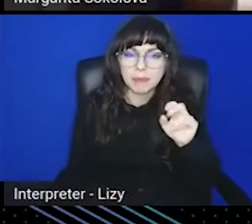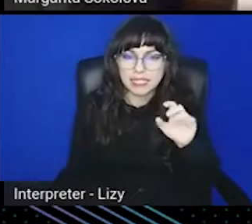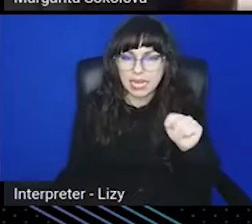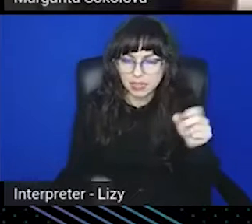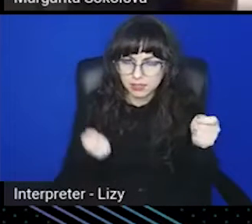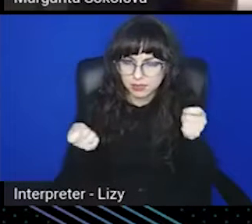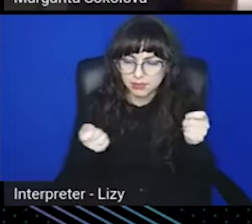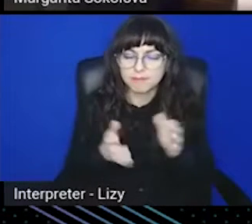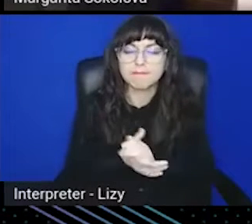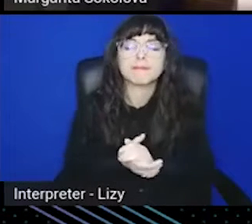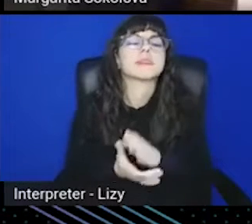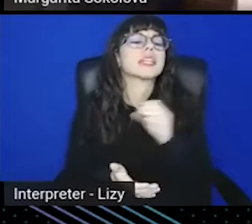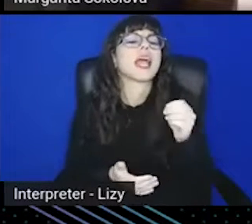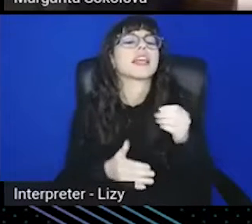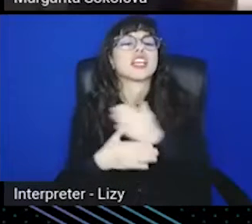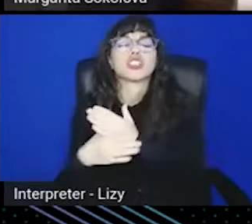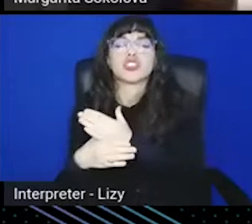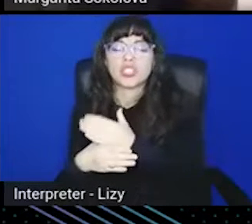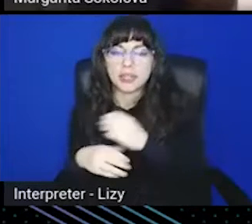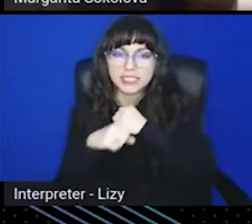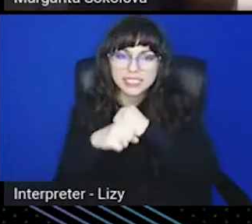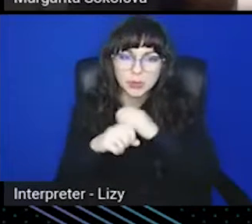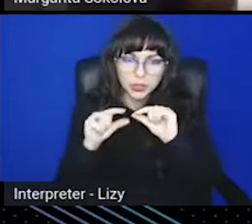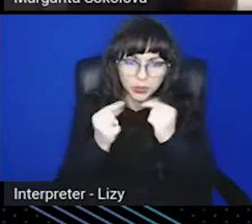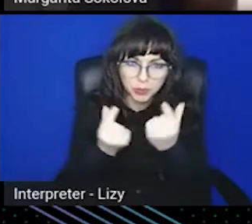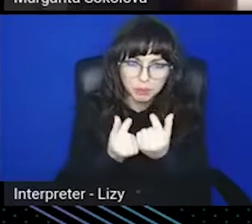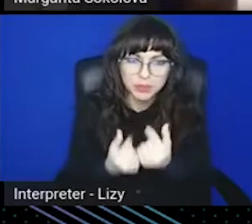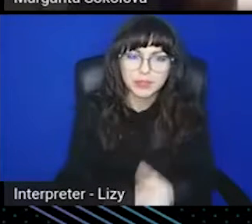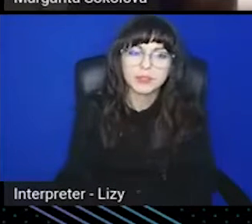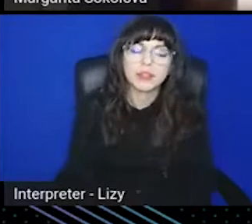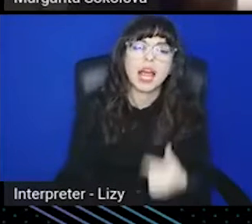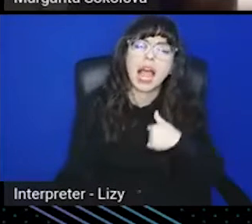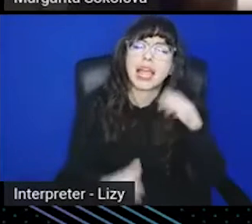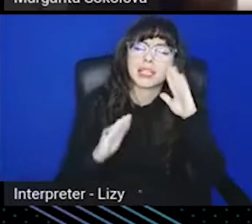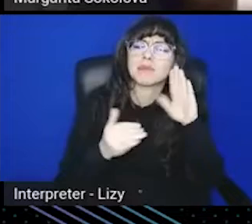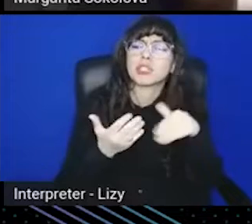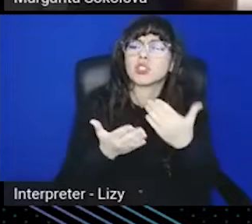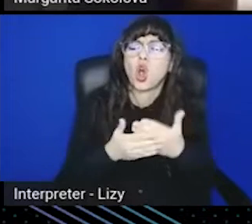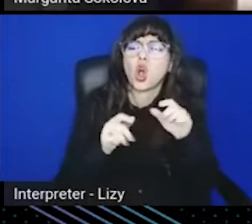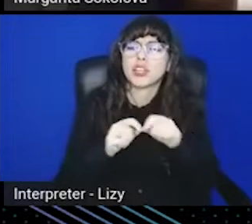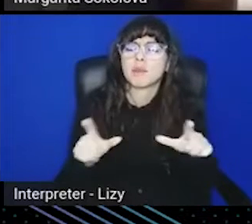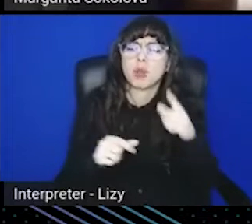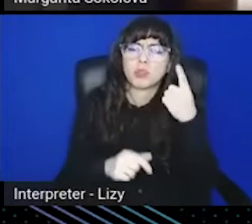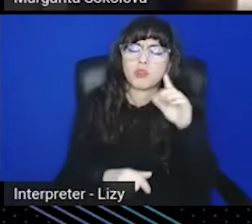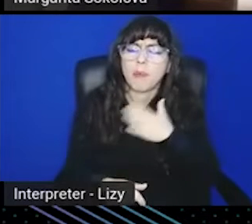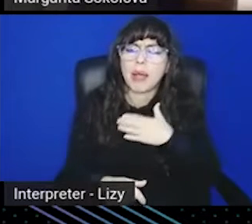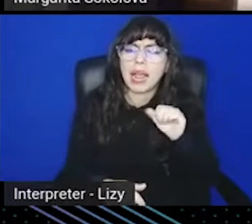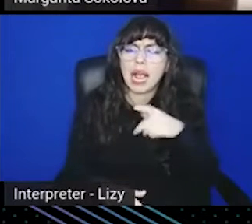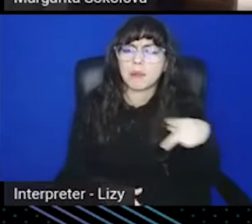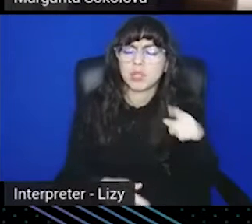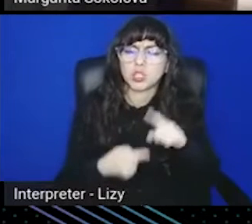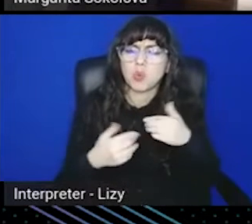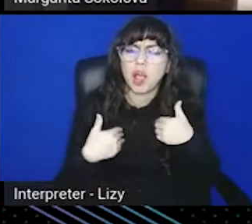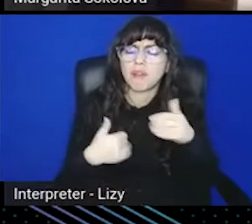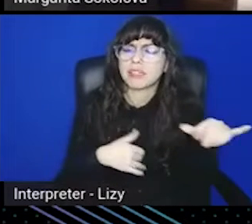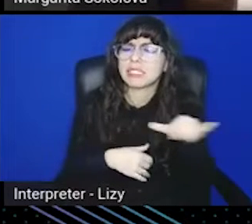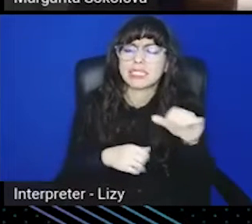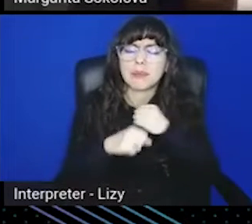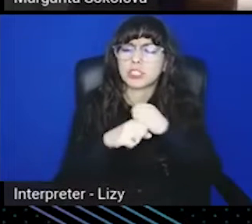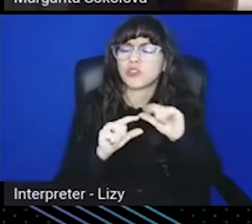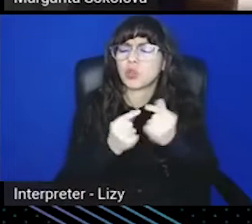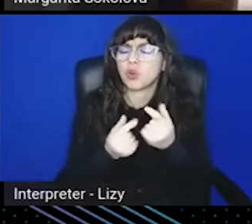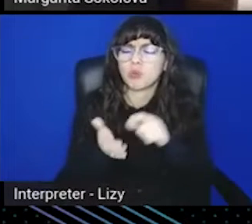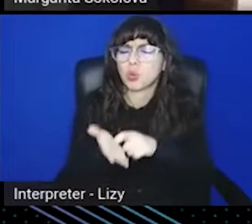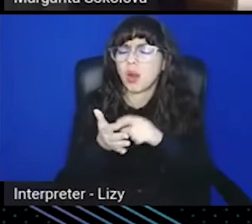Then I have a shared security group. I expect all deployments of my application to have the same security group requirements.